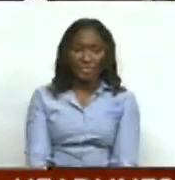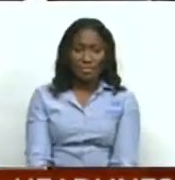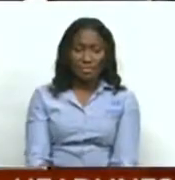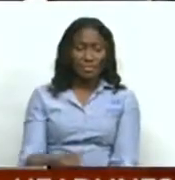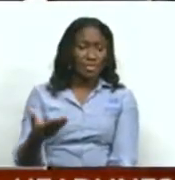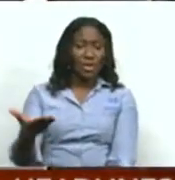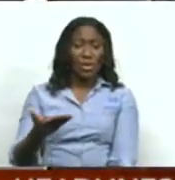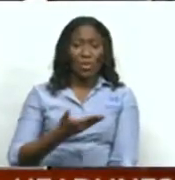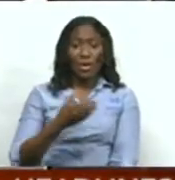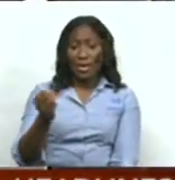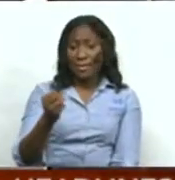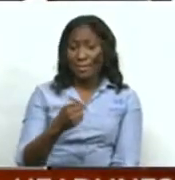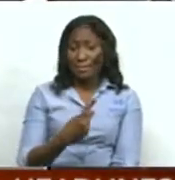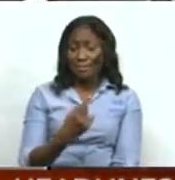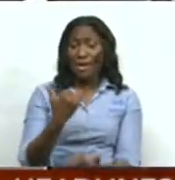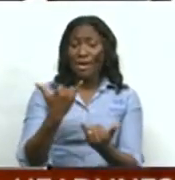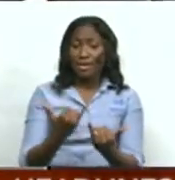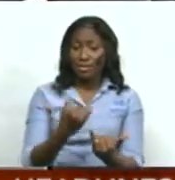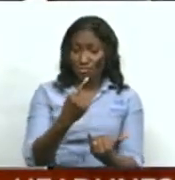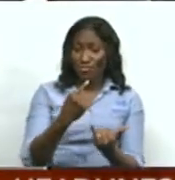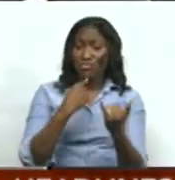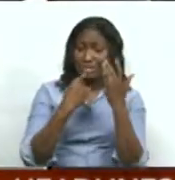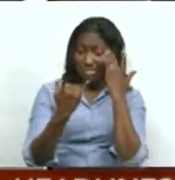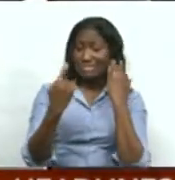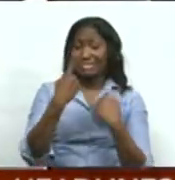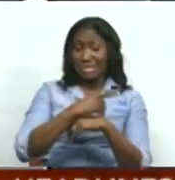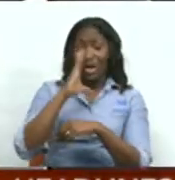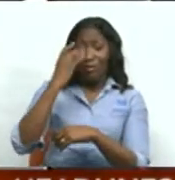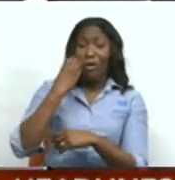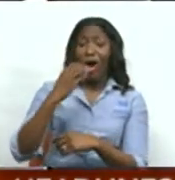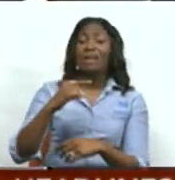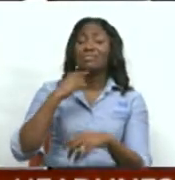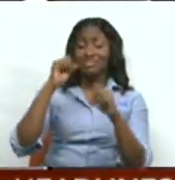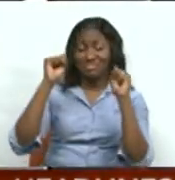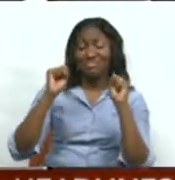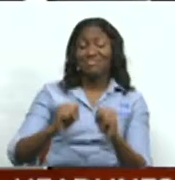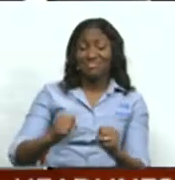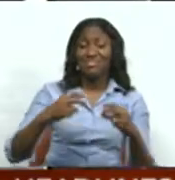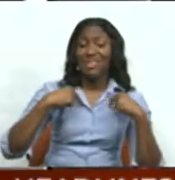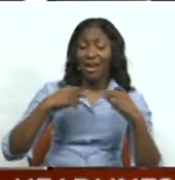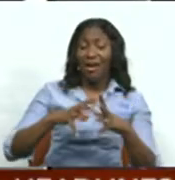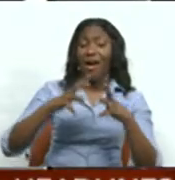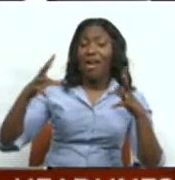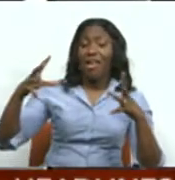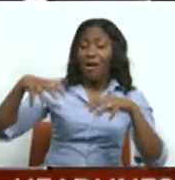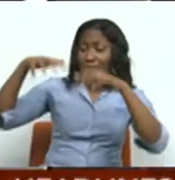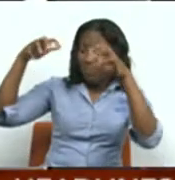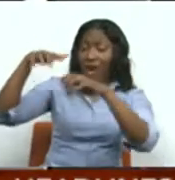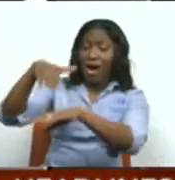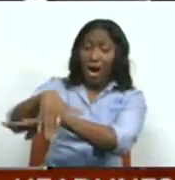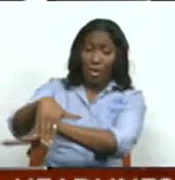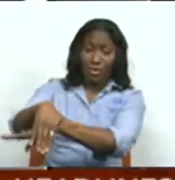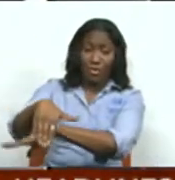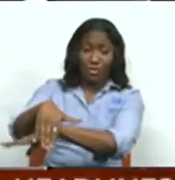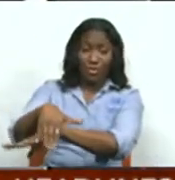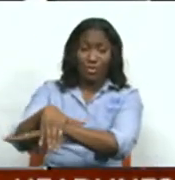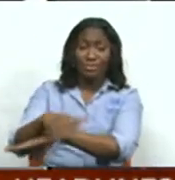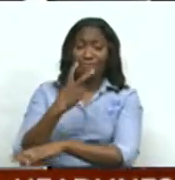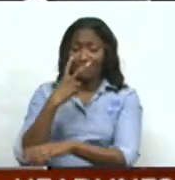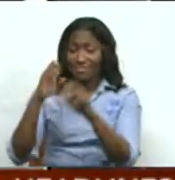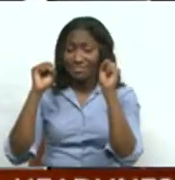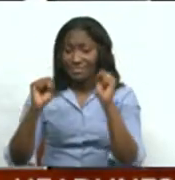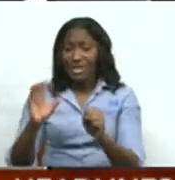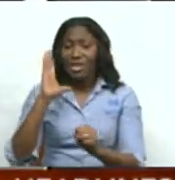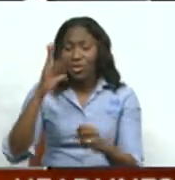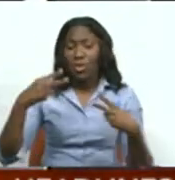Welcome back, Colleen. You promised a hot day and we had some wood. Yeah, we also got some isolated afternoon showers, bringing that much-needed heat relief. We'll see more of